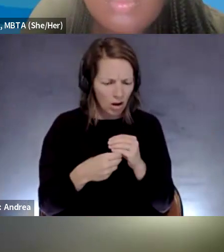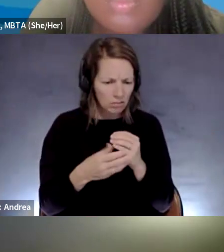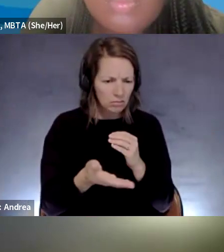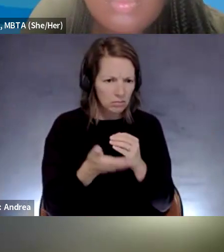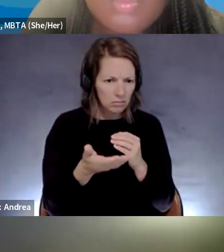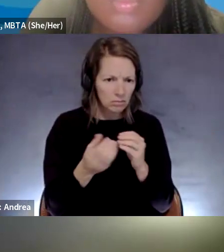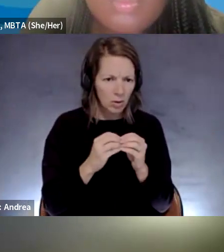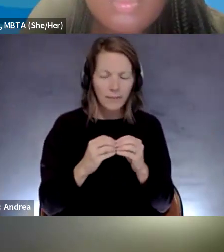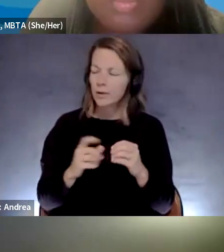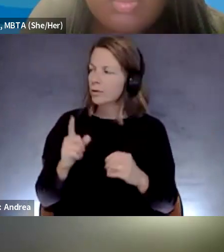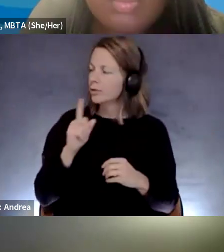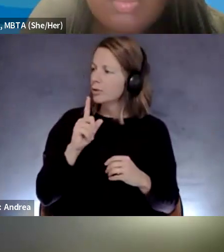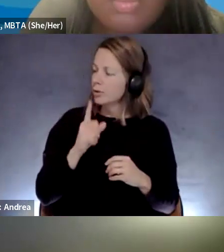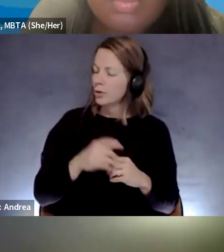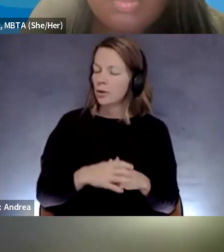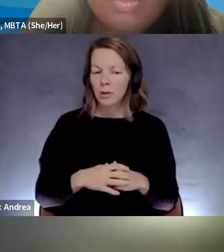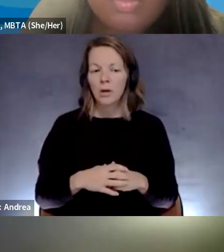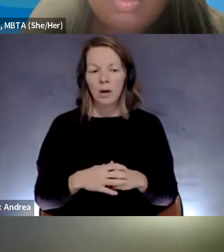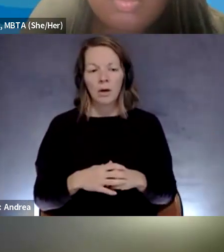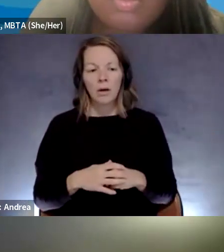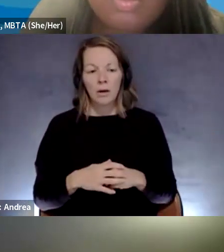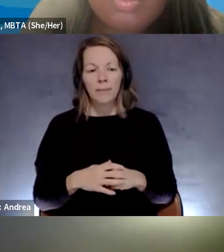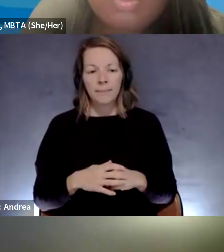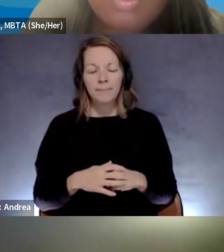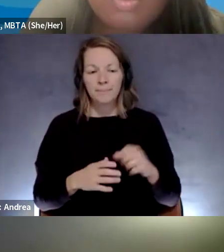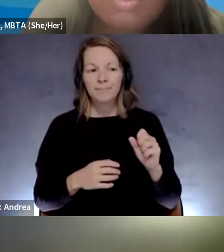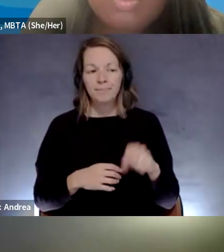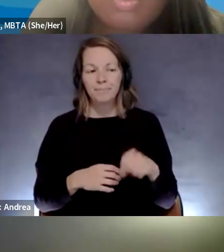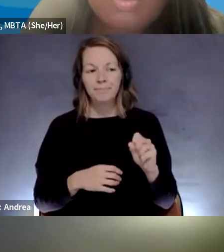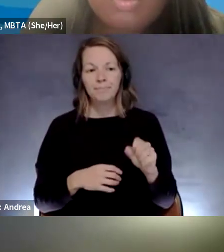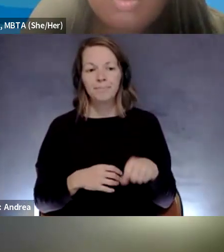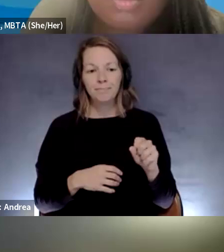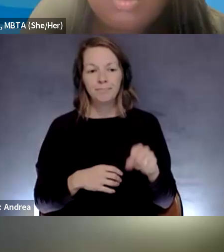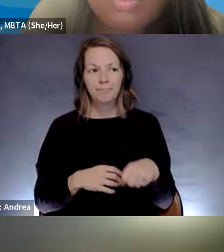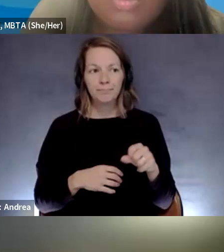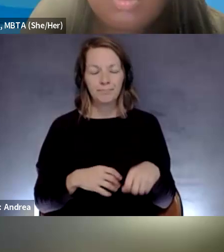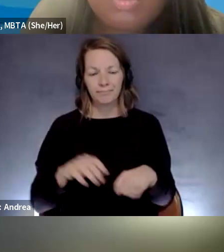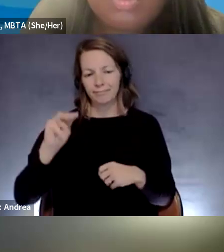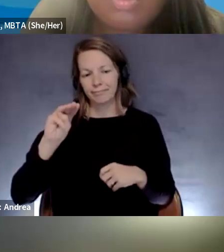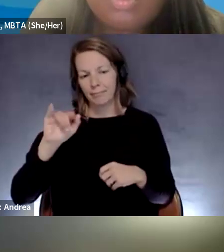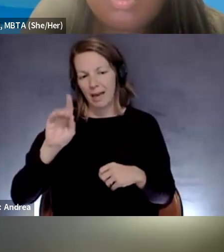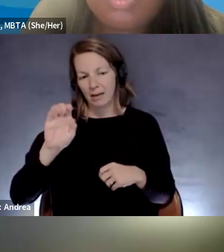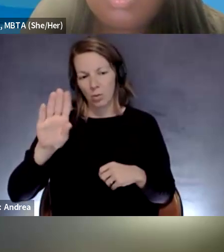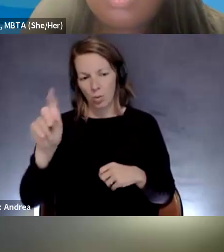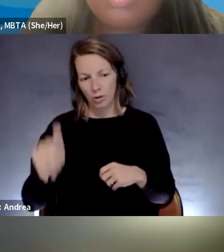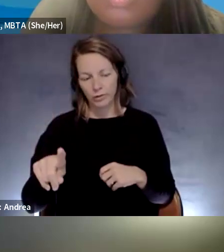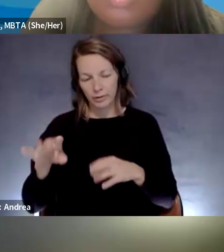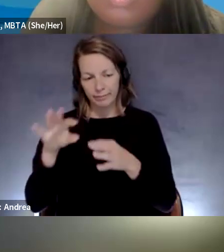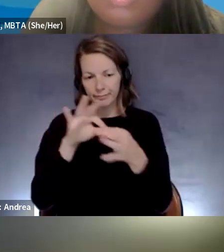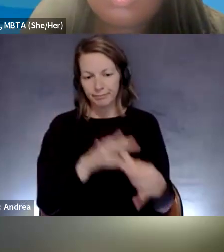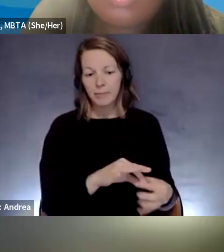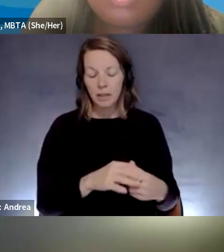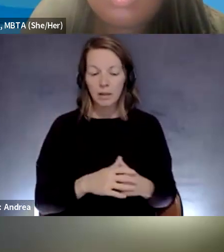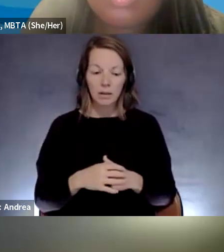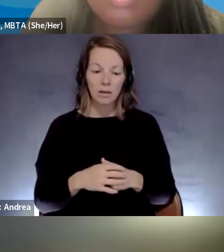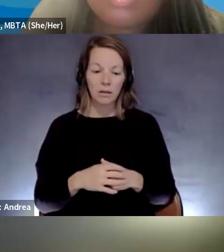on. Sure, yeah, and I think this speaks a little bit to Mike's question as well. But yeah,